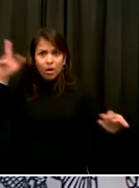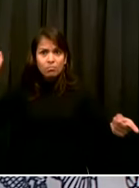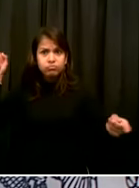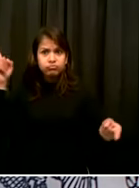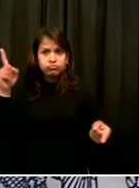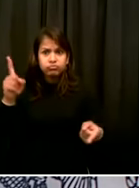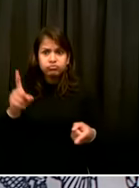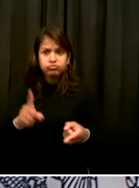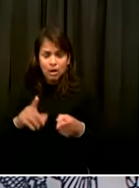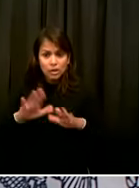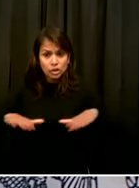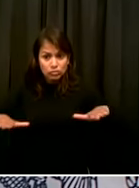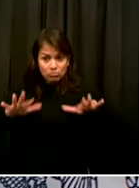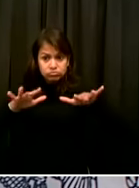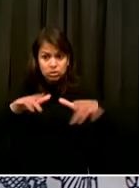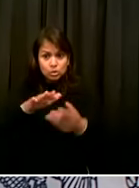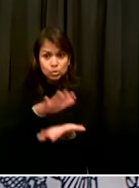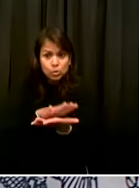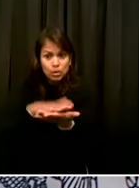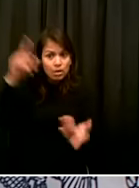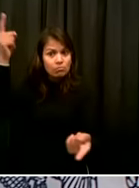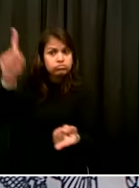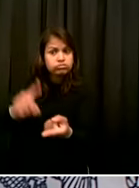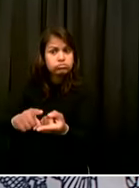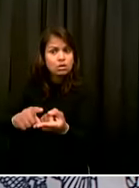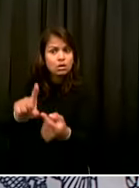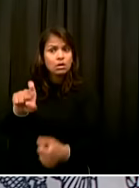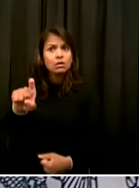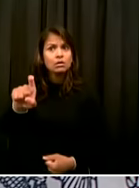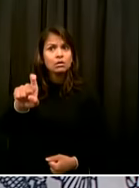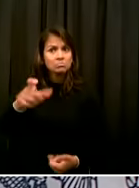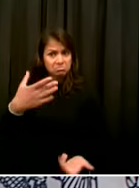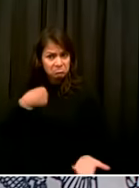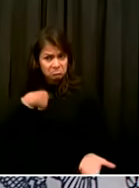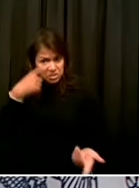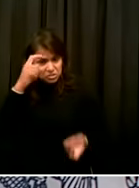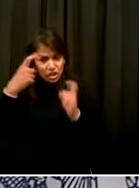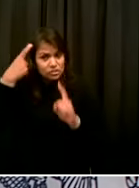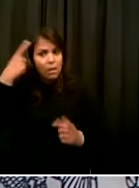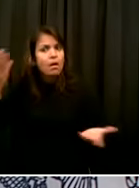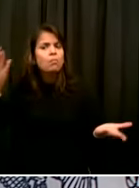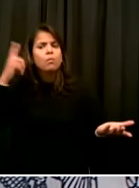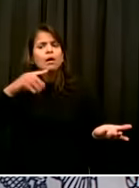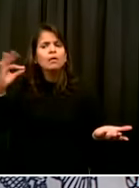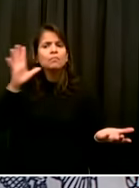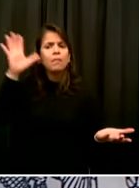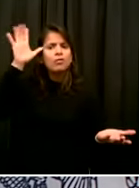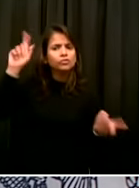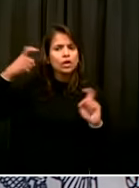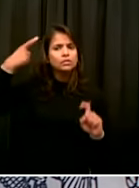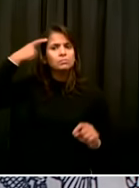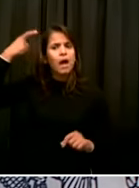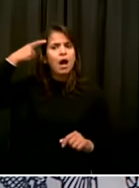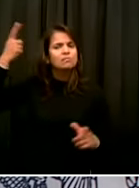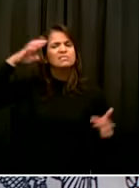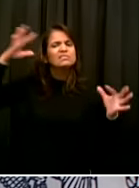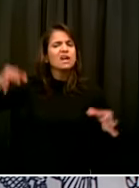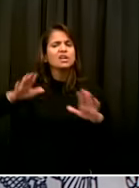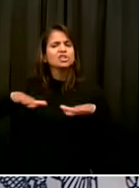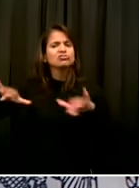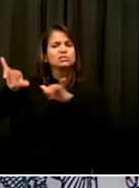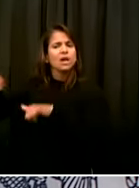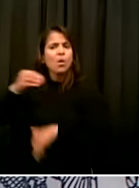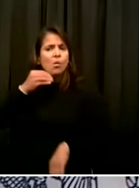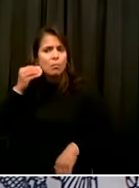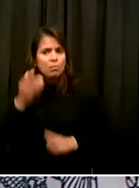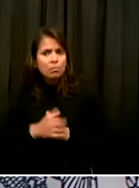what we're hearing from parents overall, and they're being very, very clear. We did a survey of 400,000 parents. I mean,